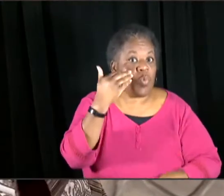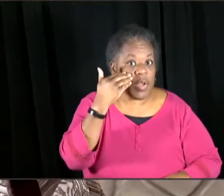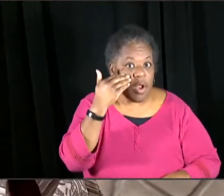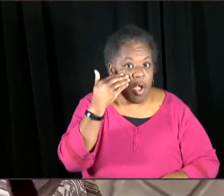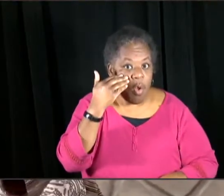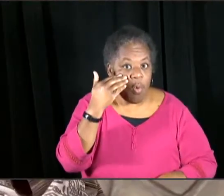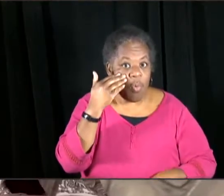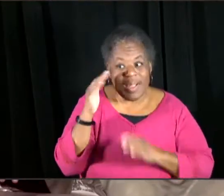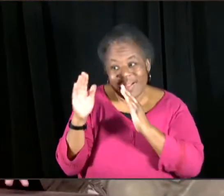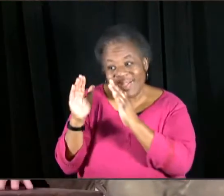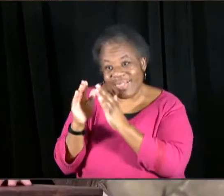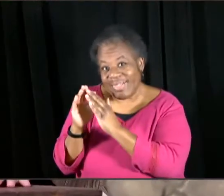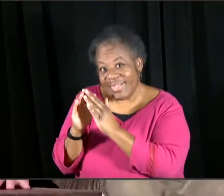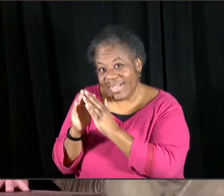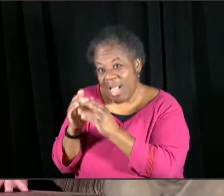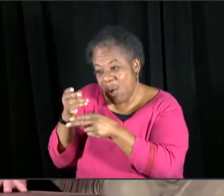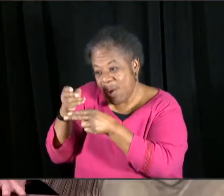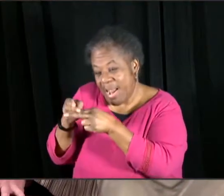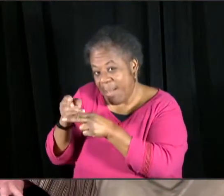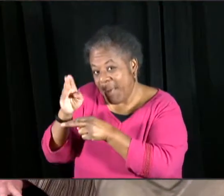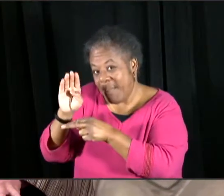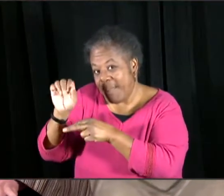little town called Bethlehem.